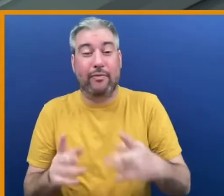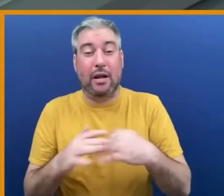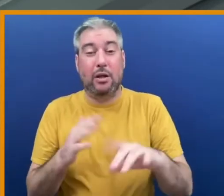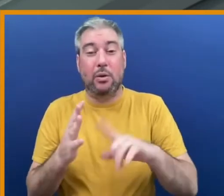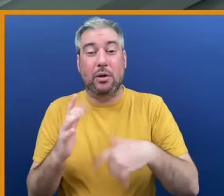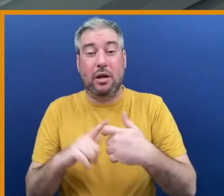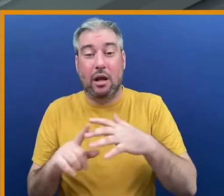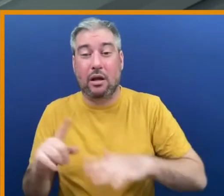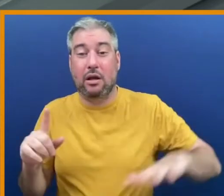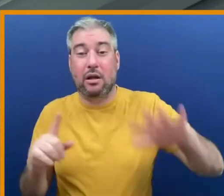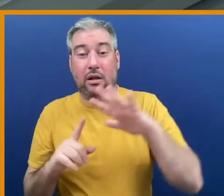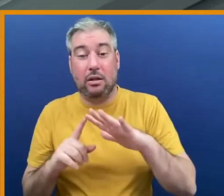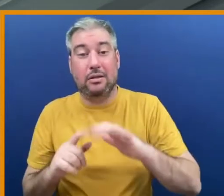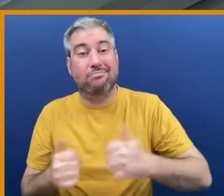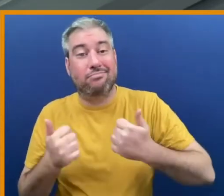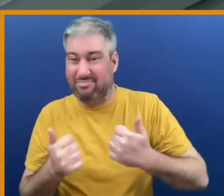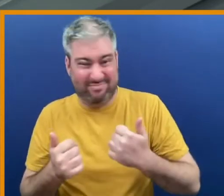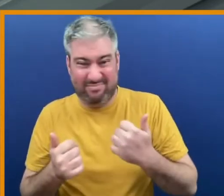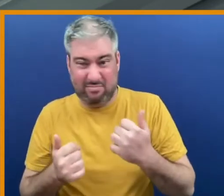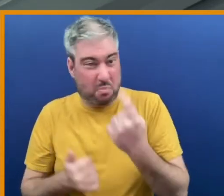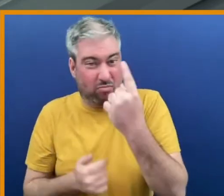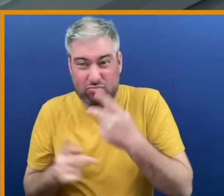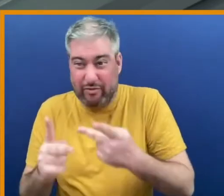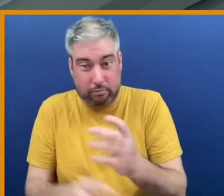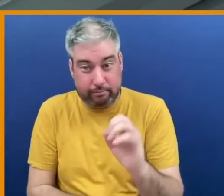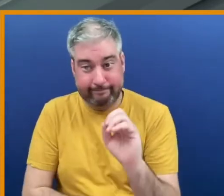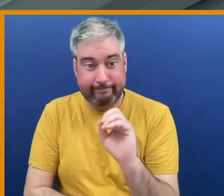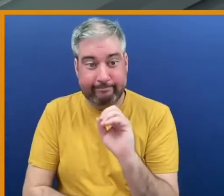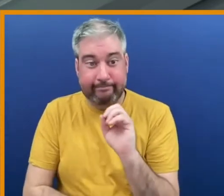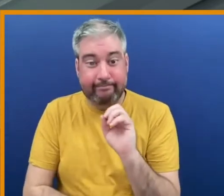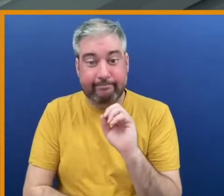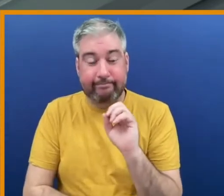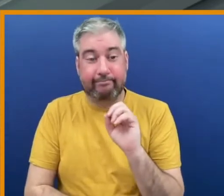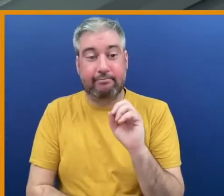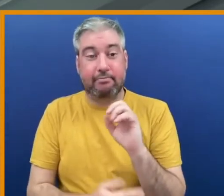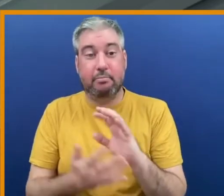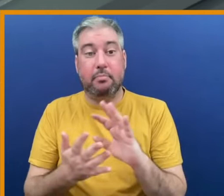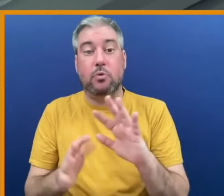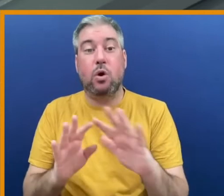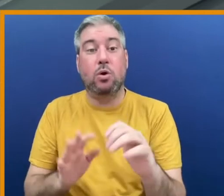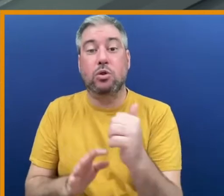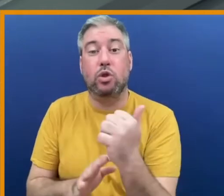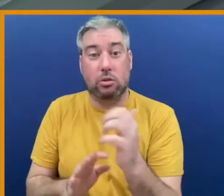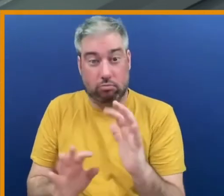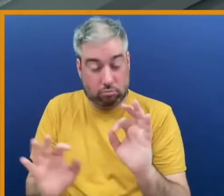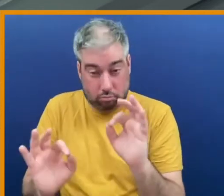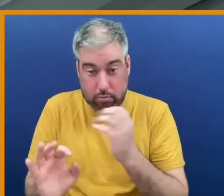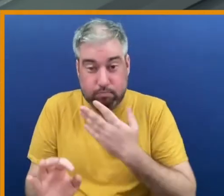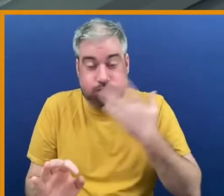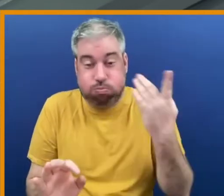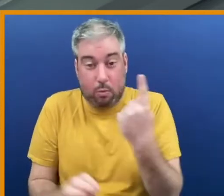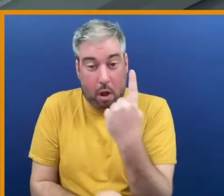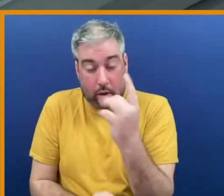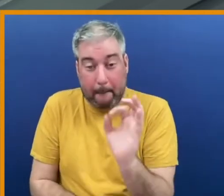means good. Not one, not a single one. And that's because this government just has